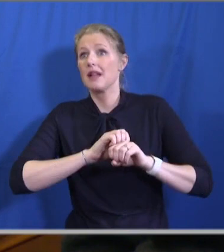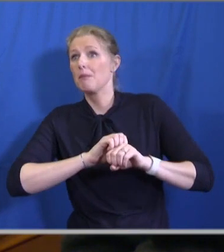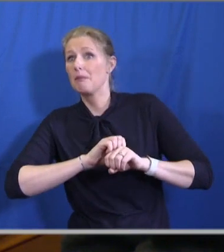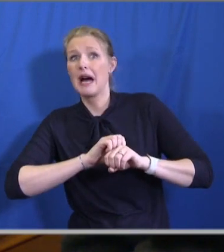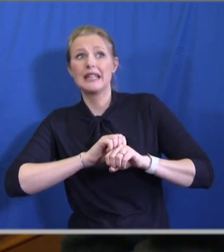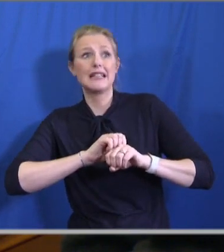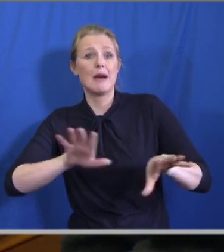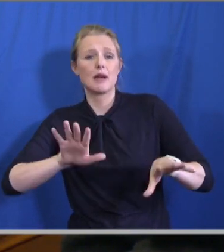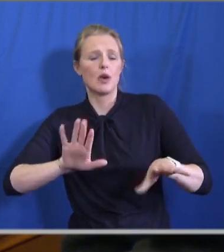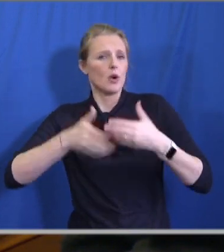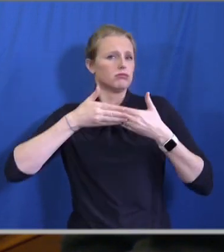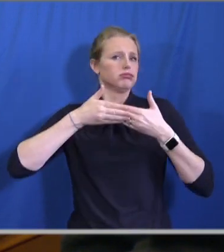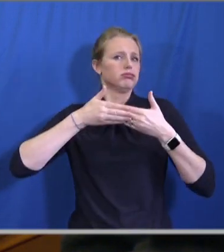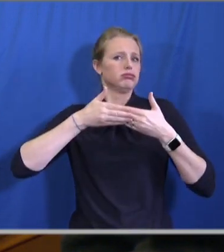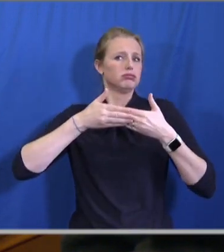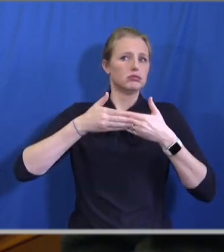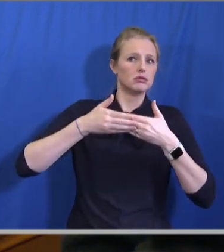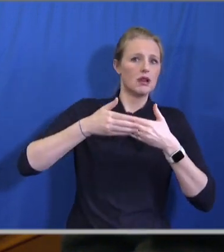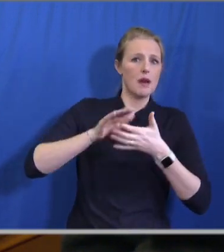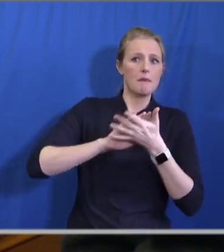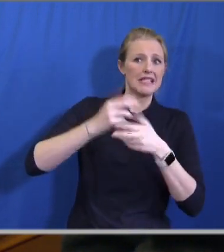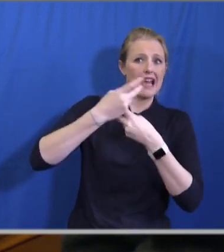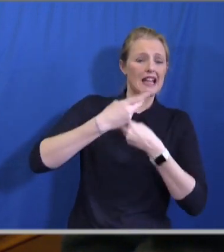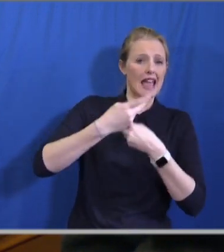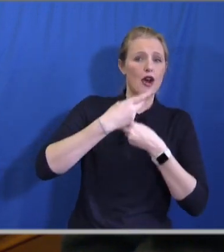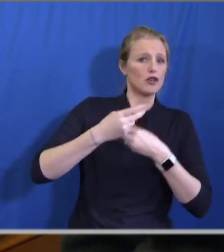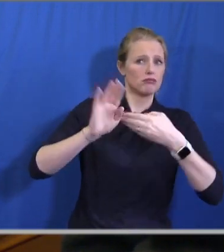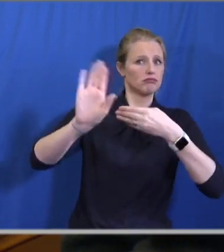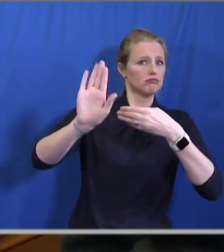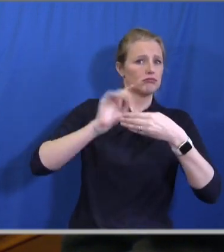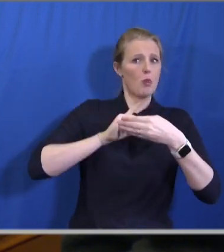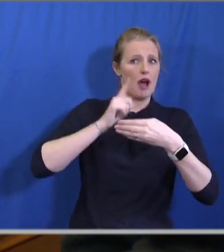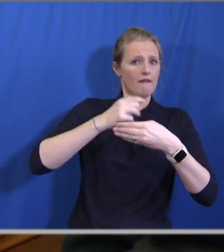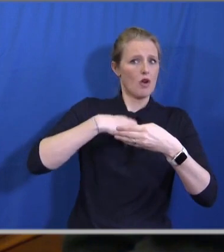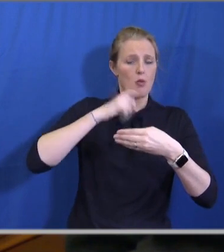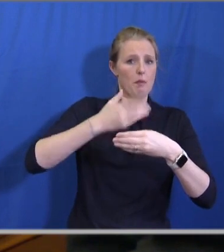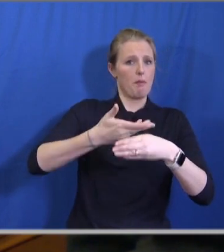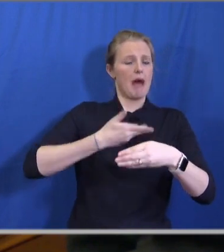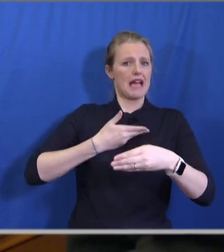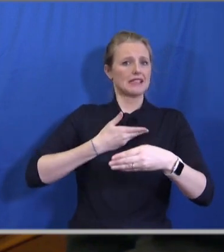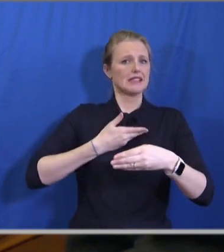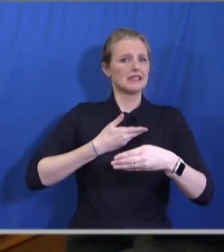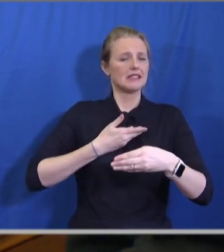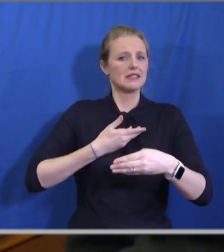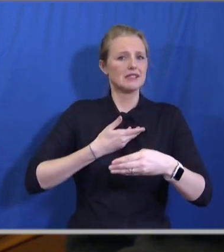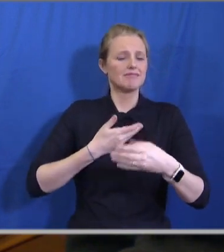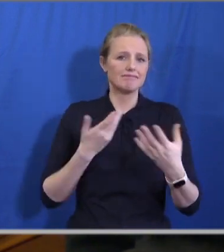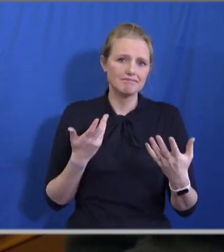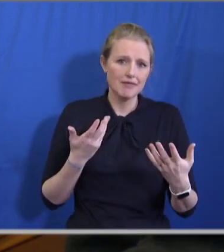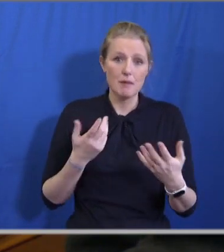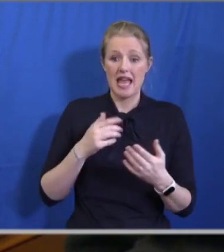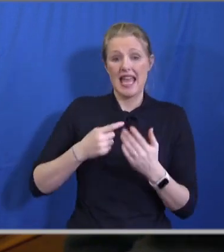workers coming in who maybe had more chance of passing COVID on, and look after their own and have a level of money to